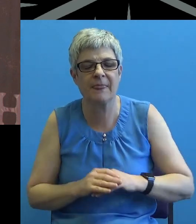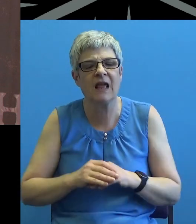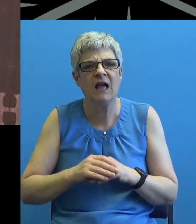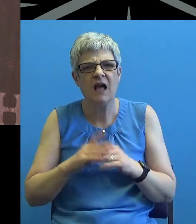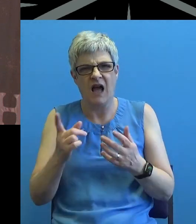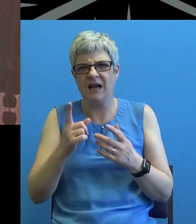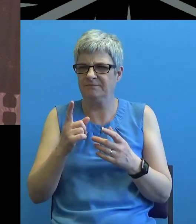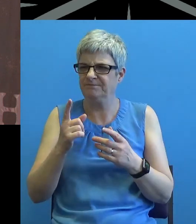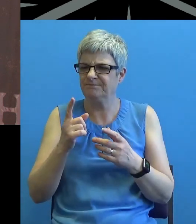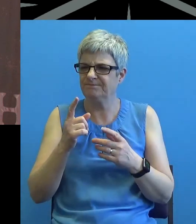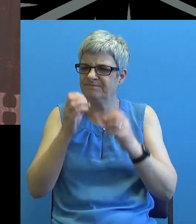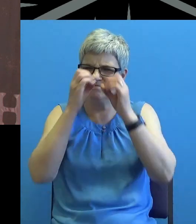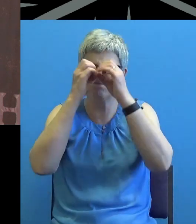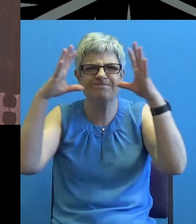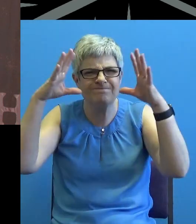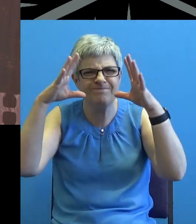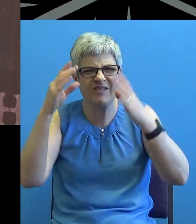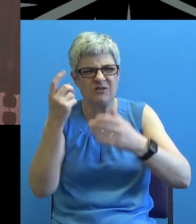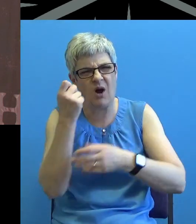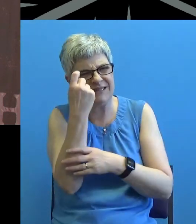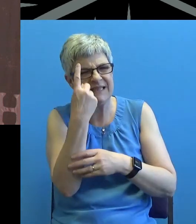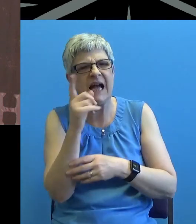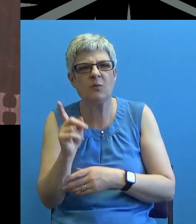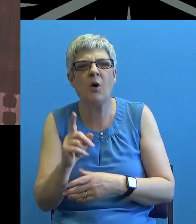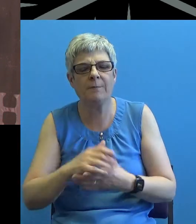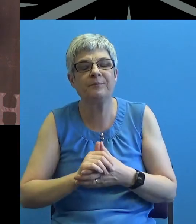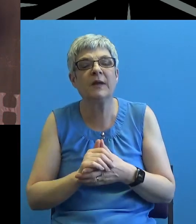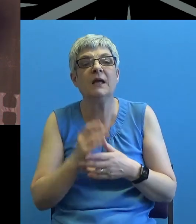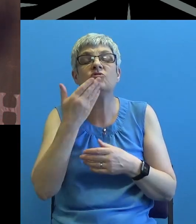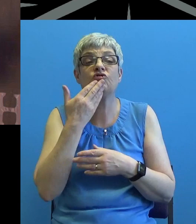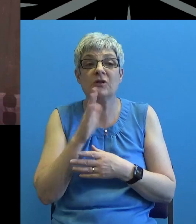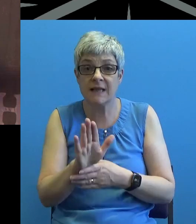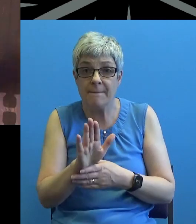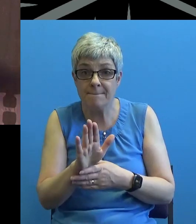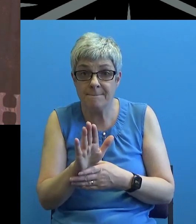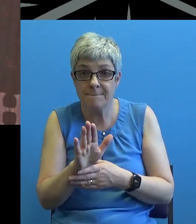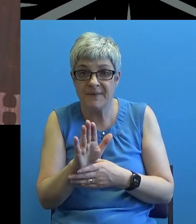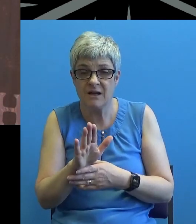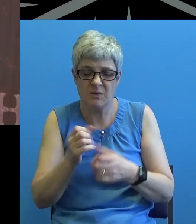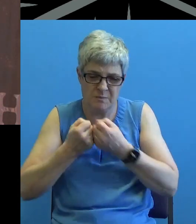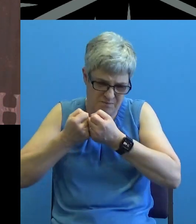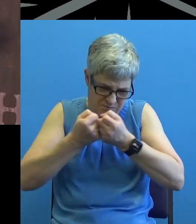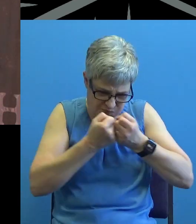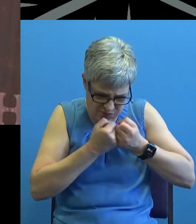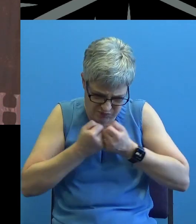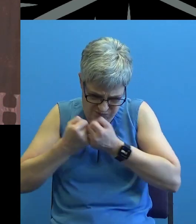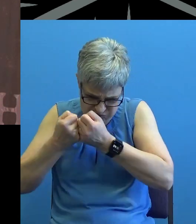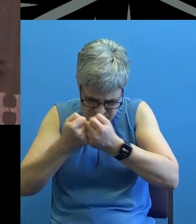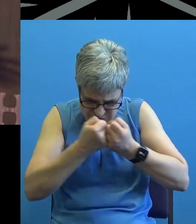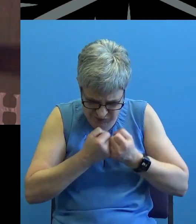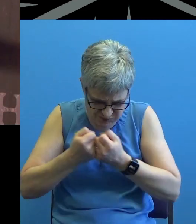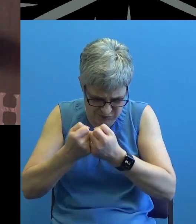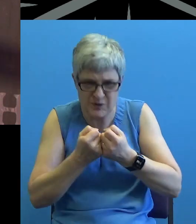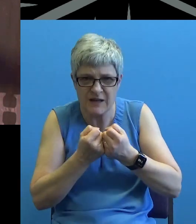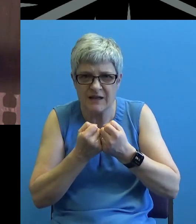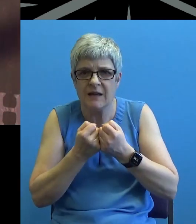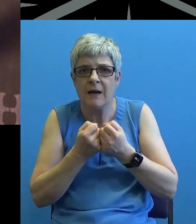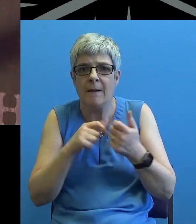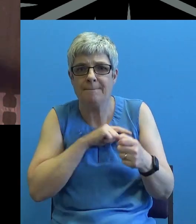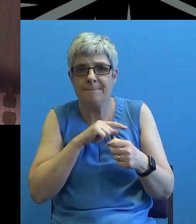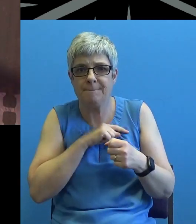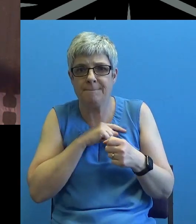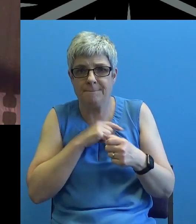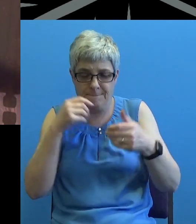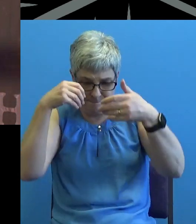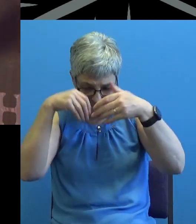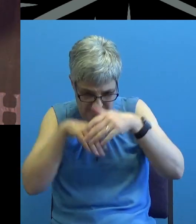And to get a bit of insight as to what that time would be like, Jerusalem would have been rampacked from all over Israel. People would have filled into